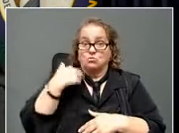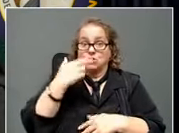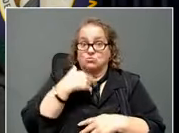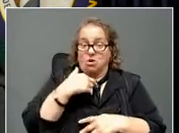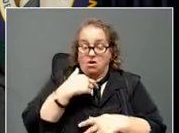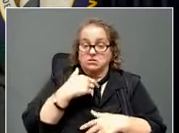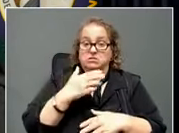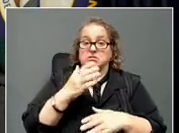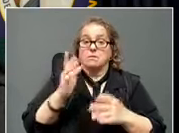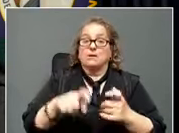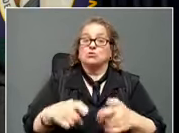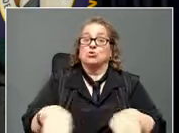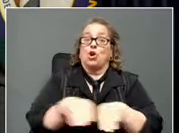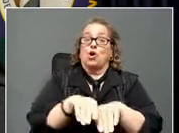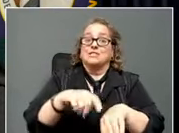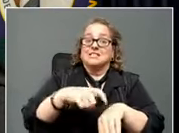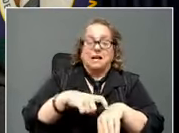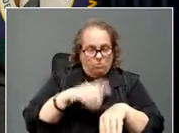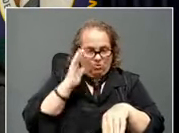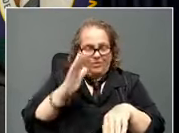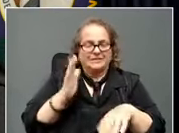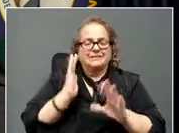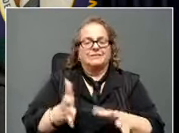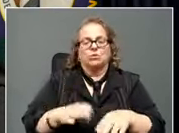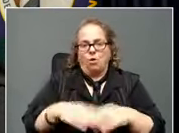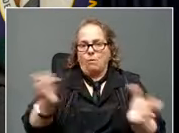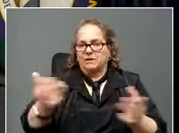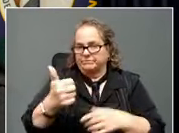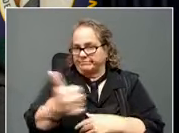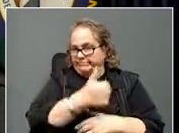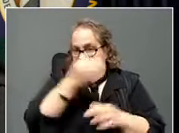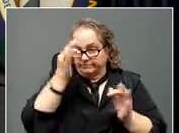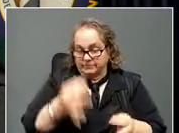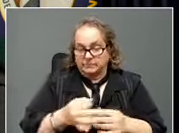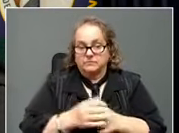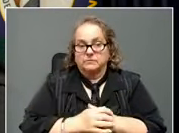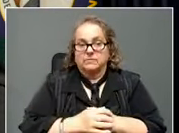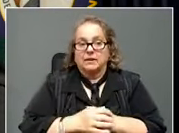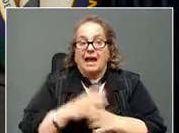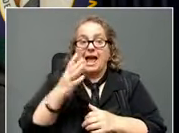again. We're also going to be updating for next week our healthy at work